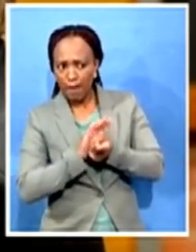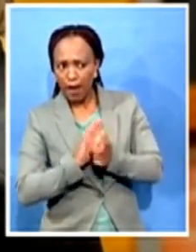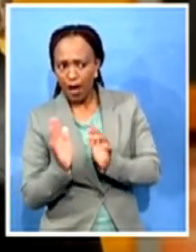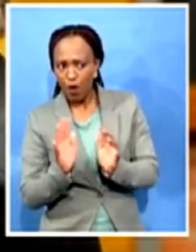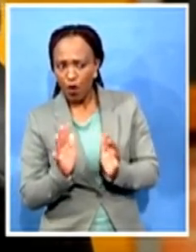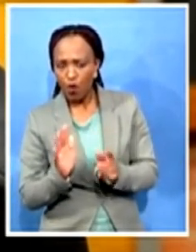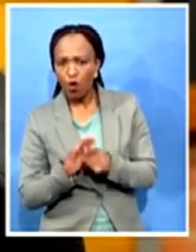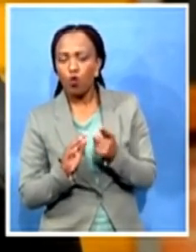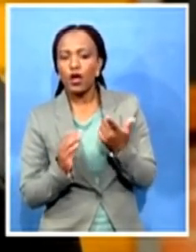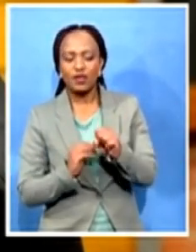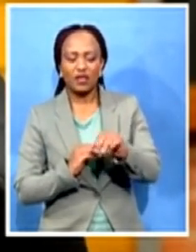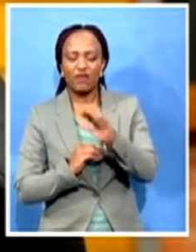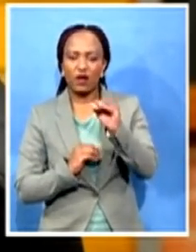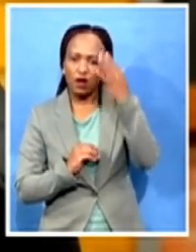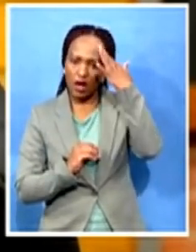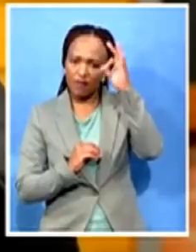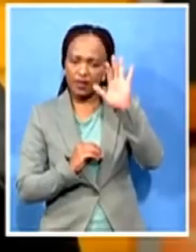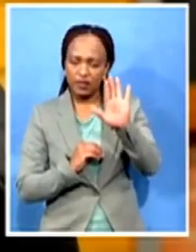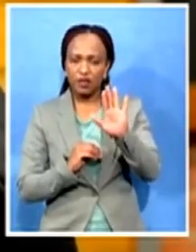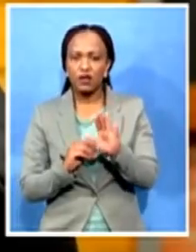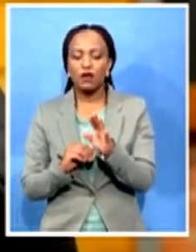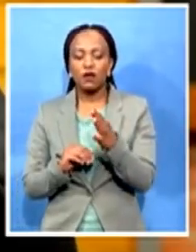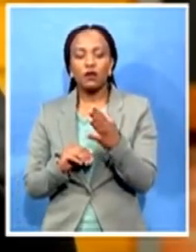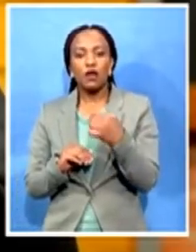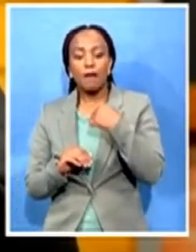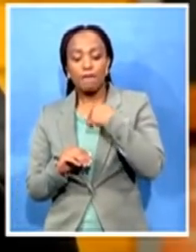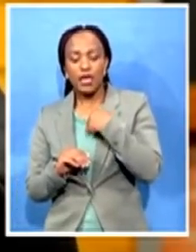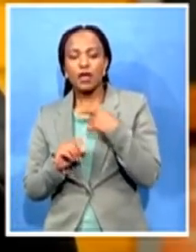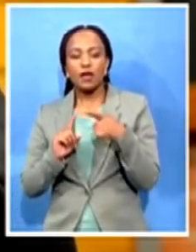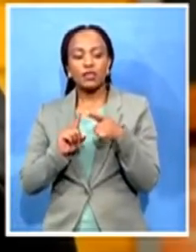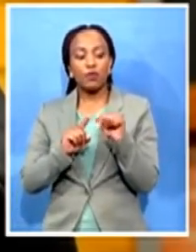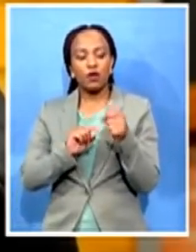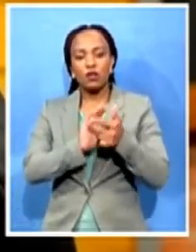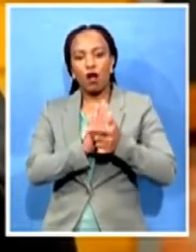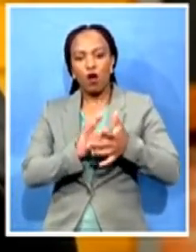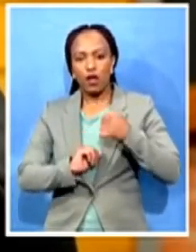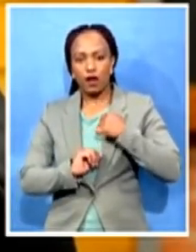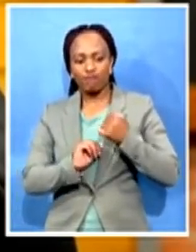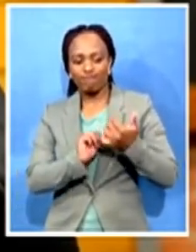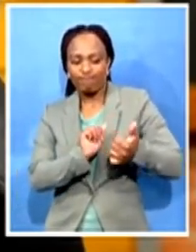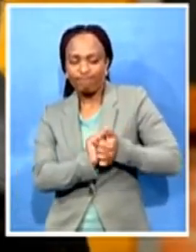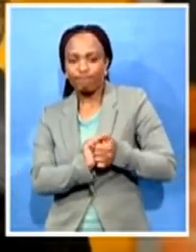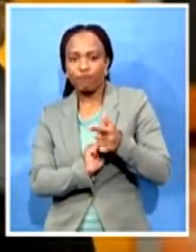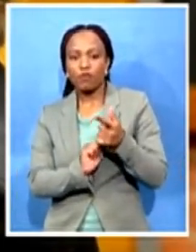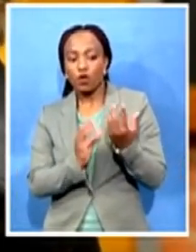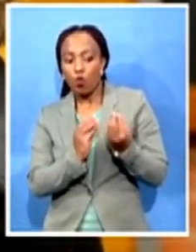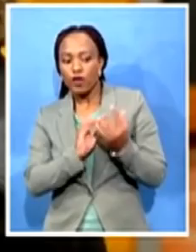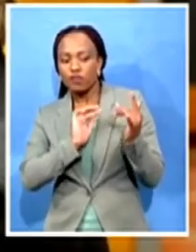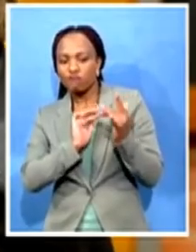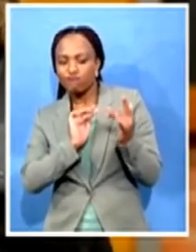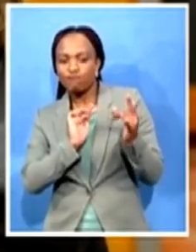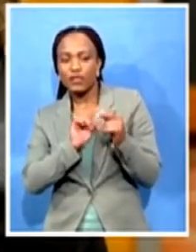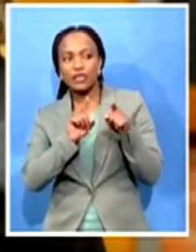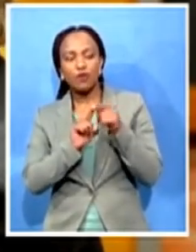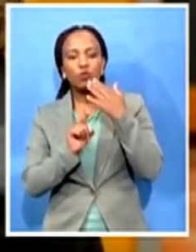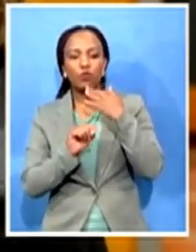My learned friend and I have been in constant contact together with the investigating officer, and now for the very, very first time as we arrive here,